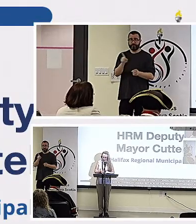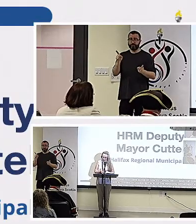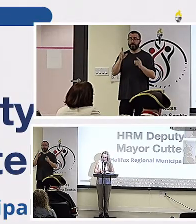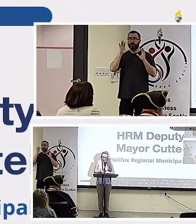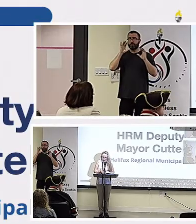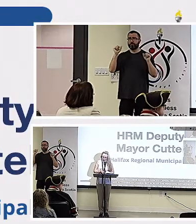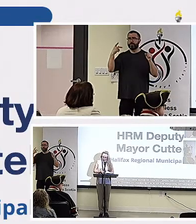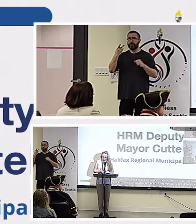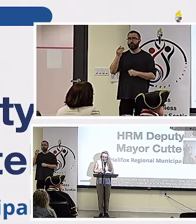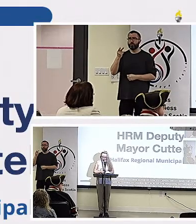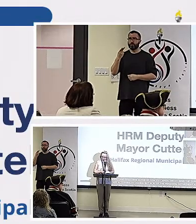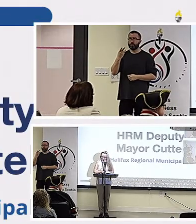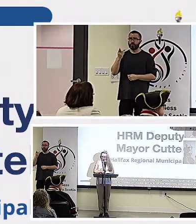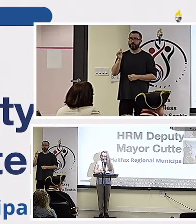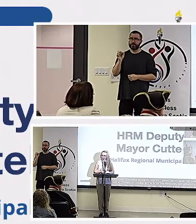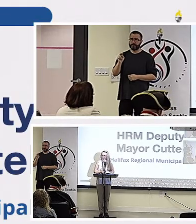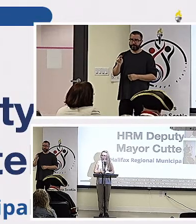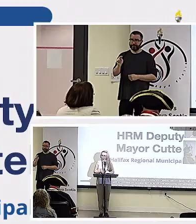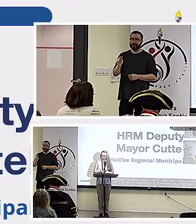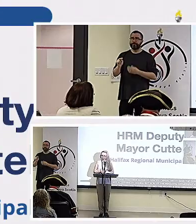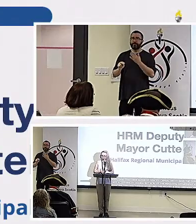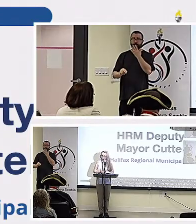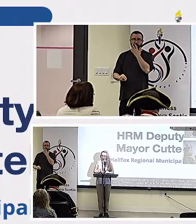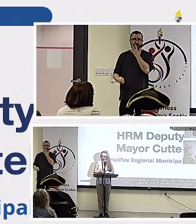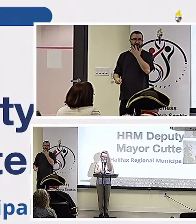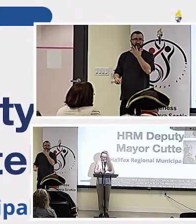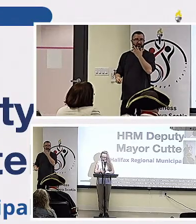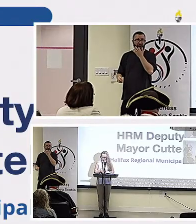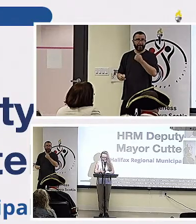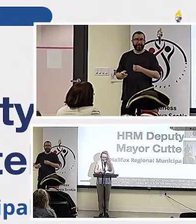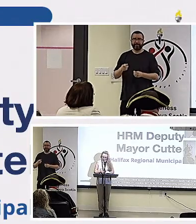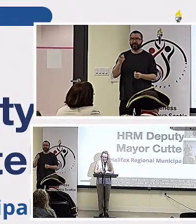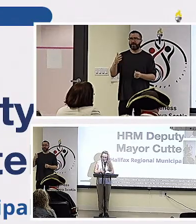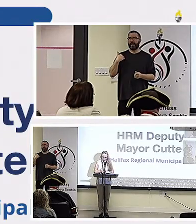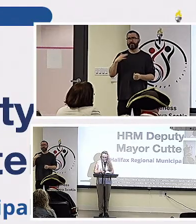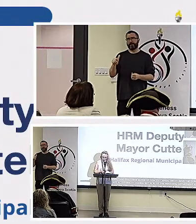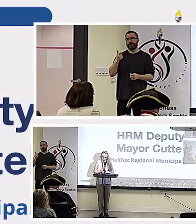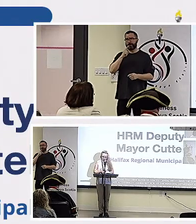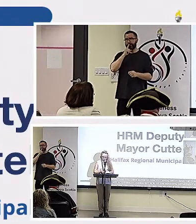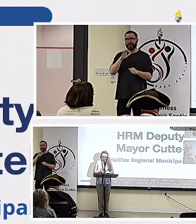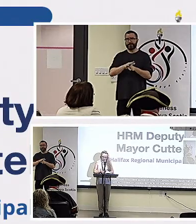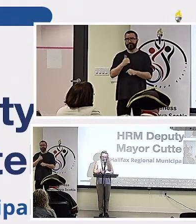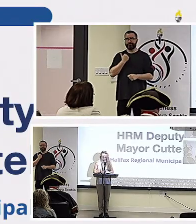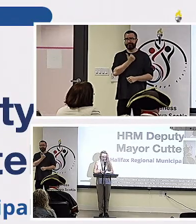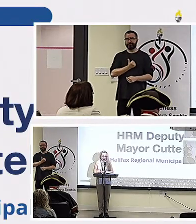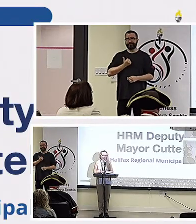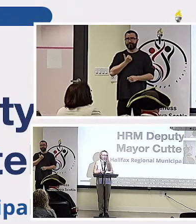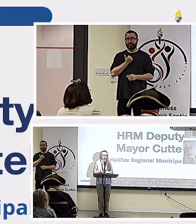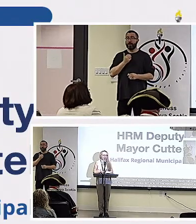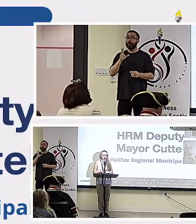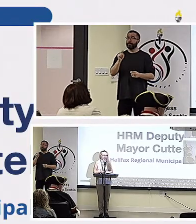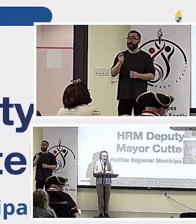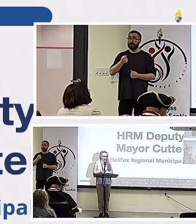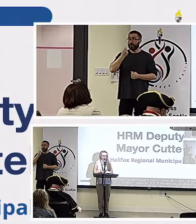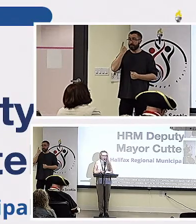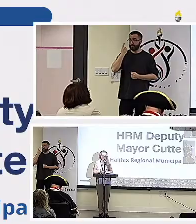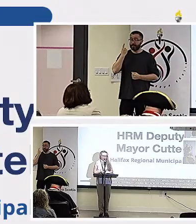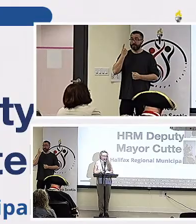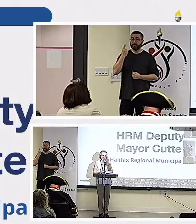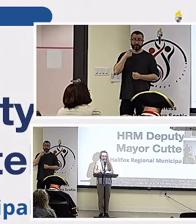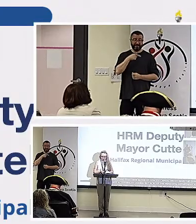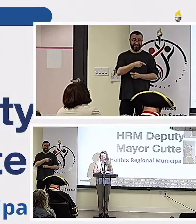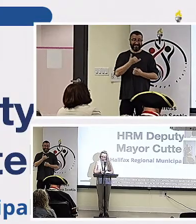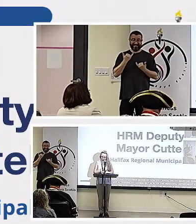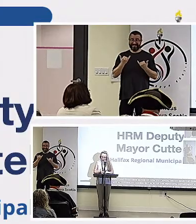Houston, and has other commitments, who sends his regrets. However, he understands the significance